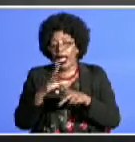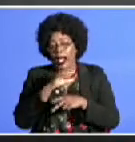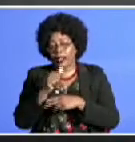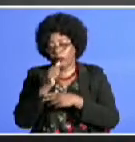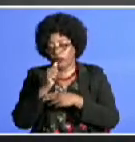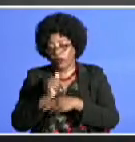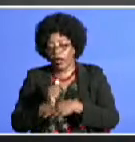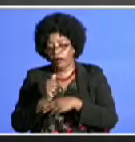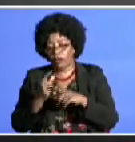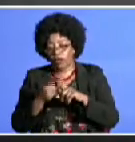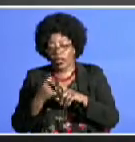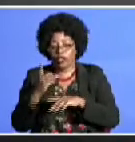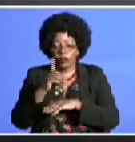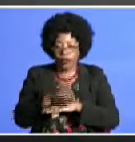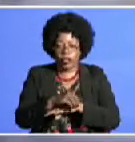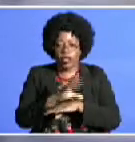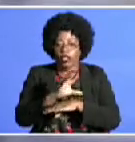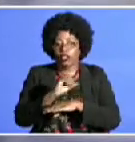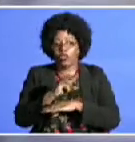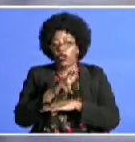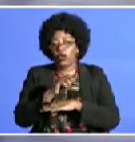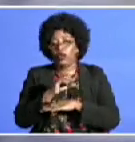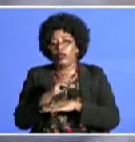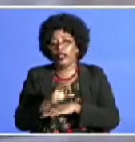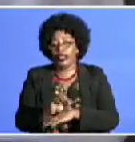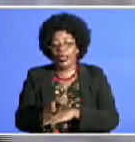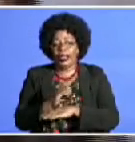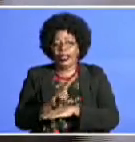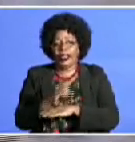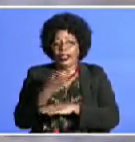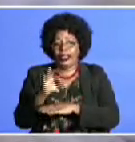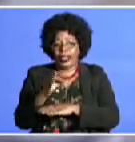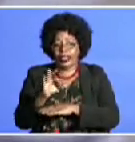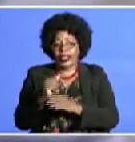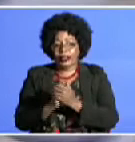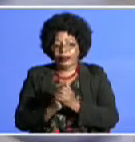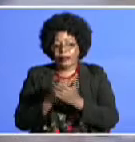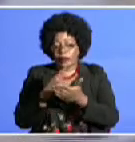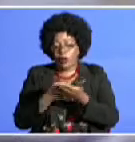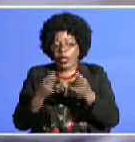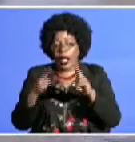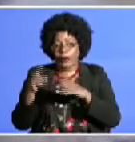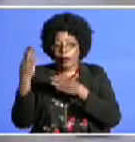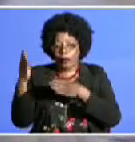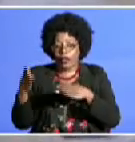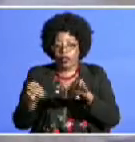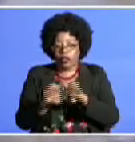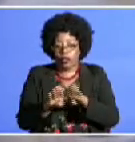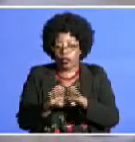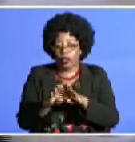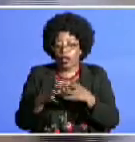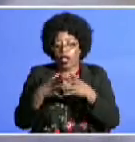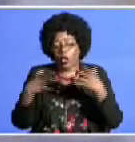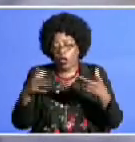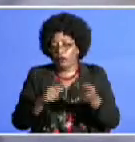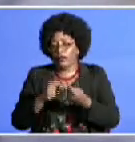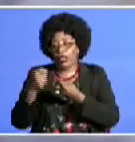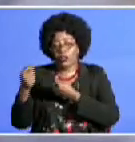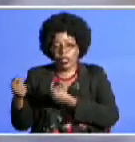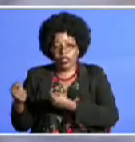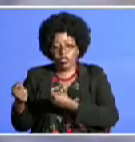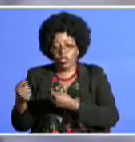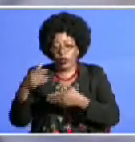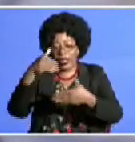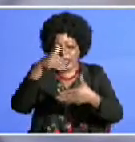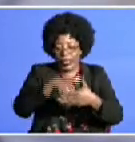combat COVID-19. You know, what happened in the Bahamas is we've had to shut down a lot of our transportation modes. So